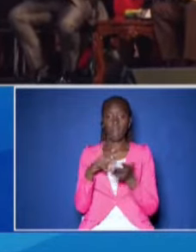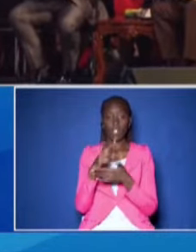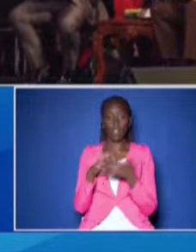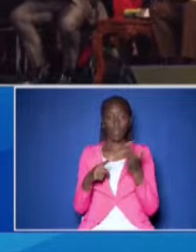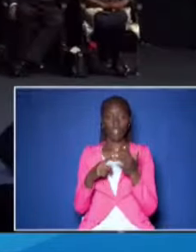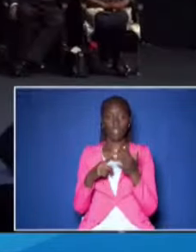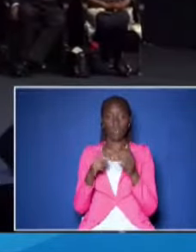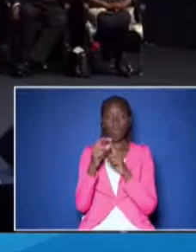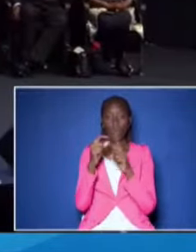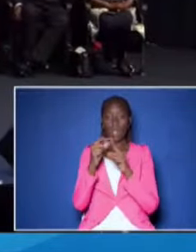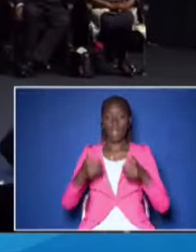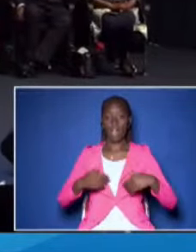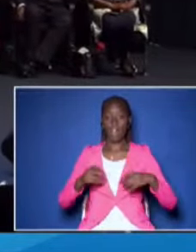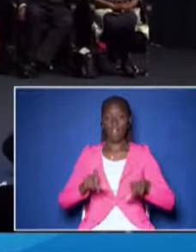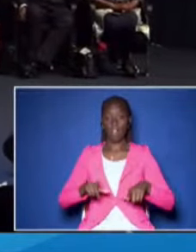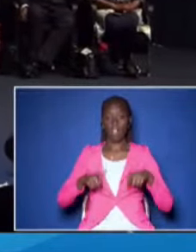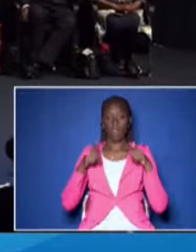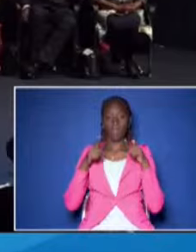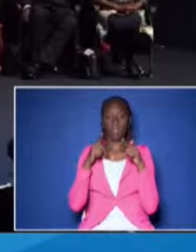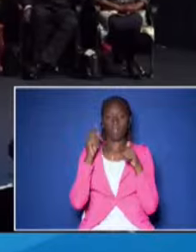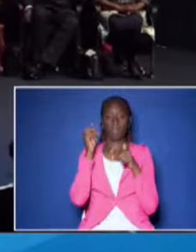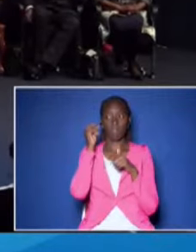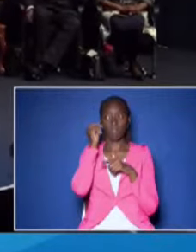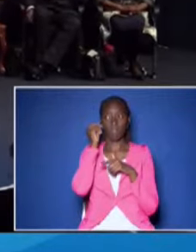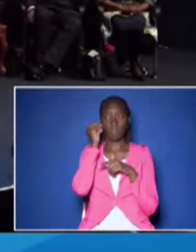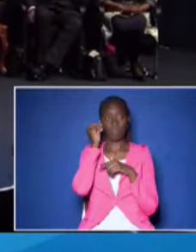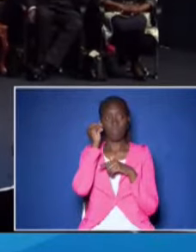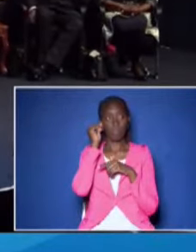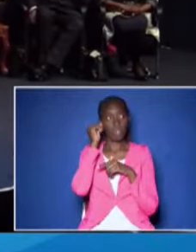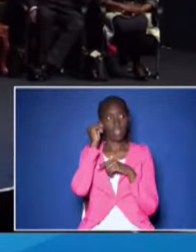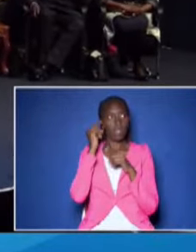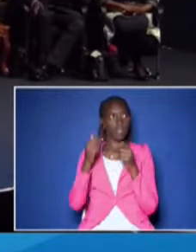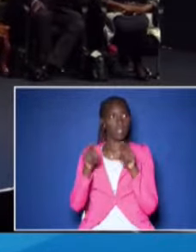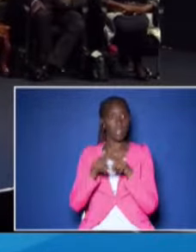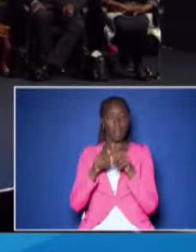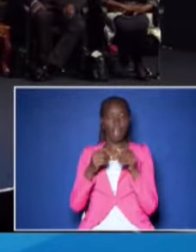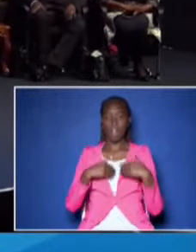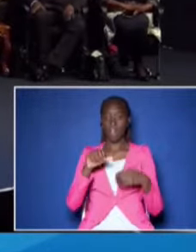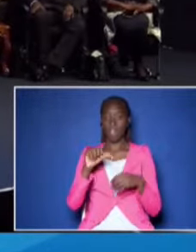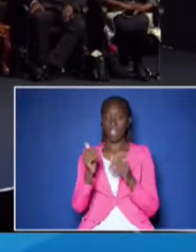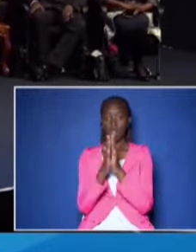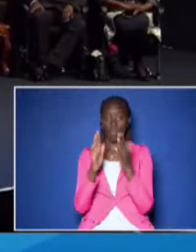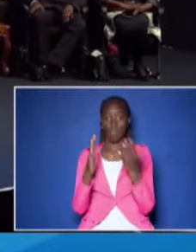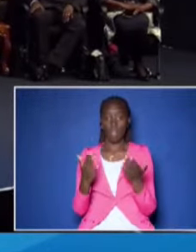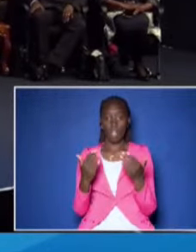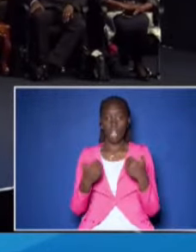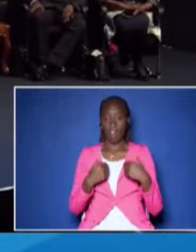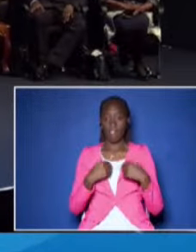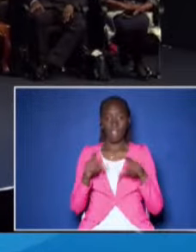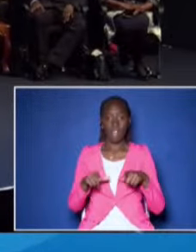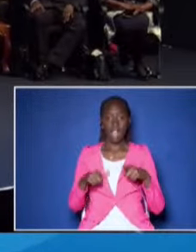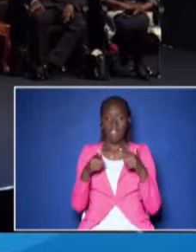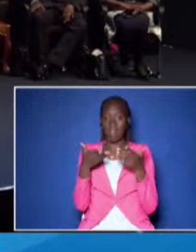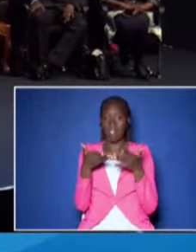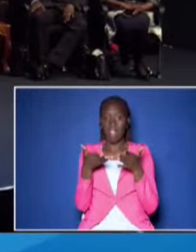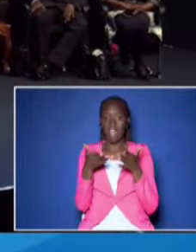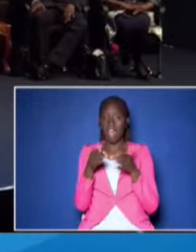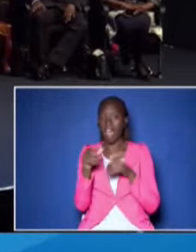alive when you read a book any book there's no life in